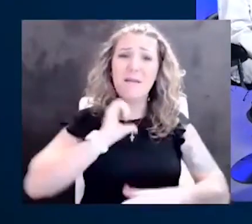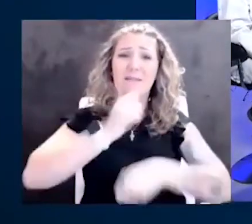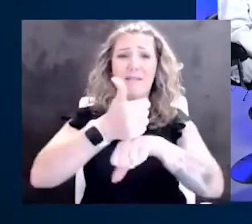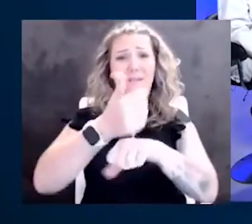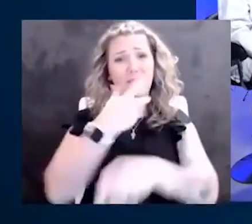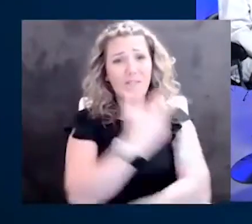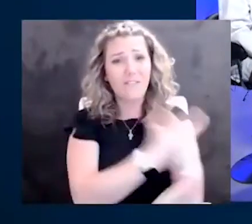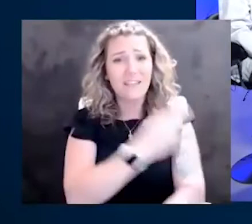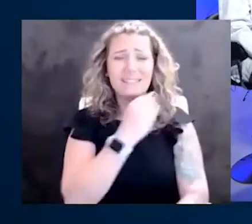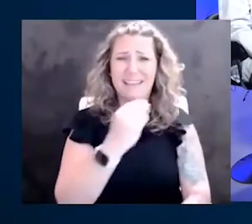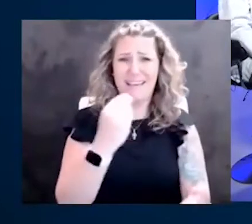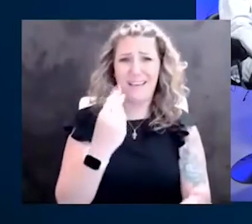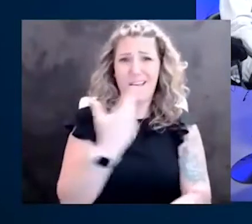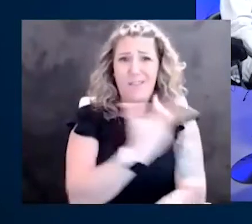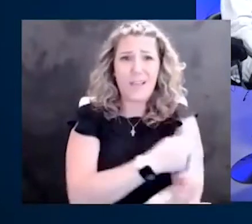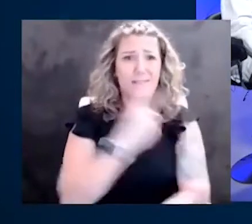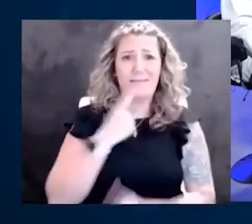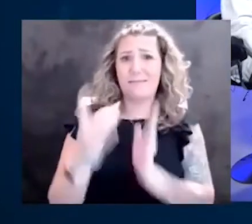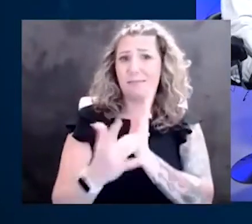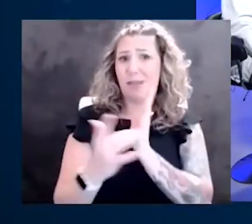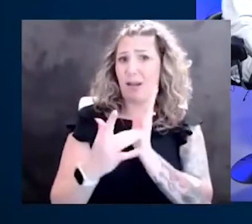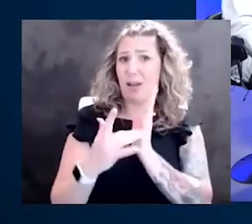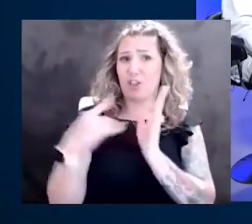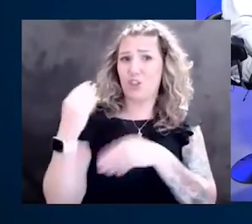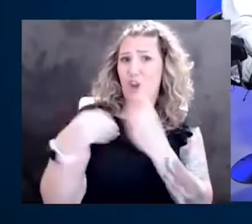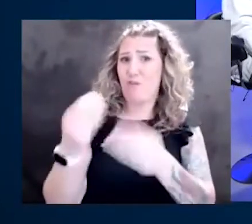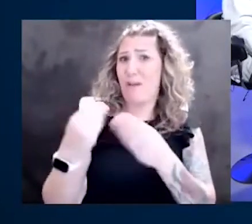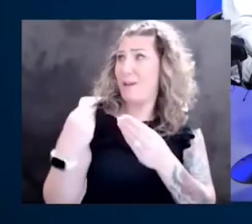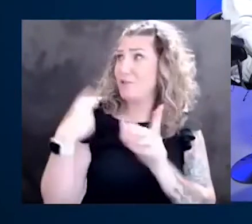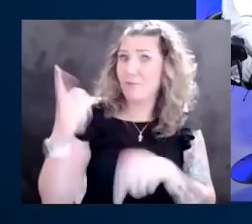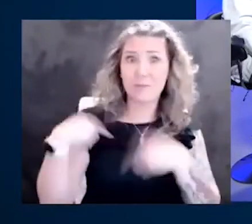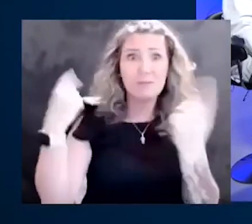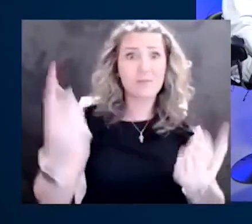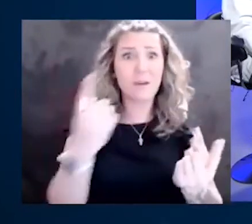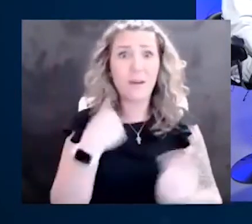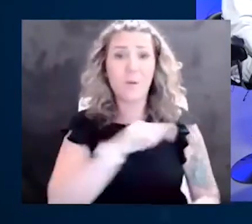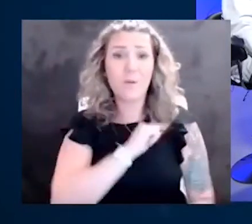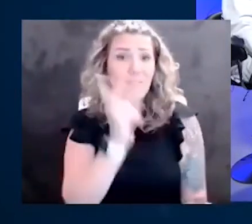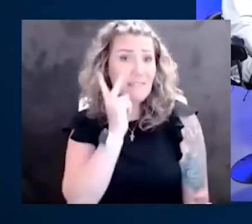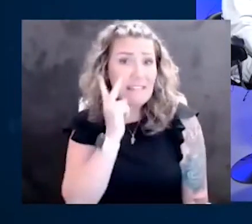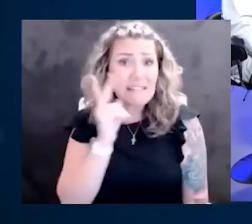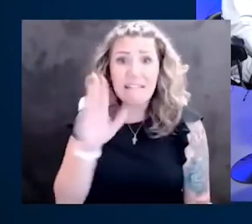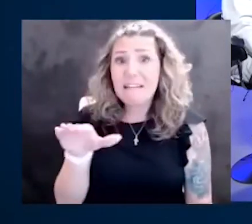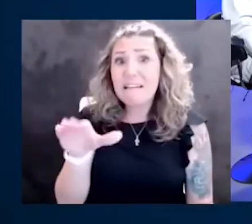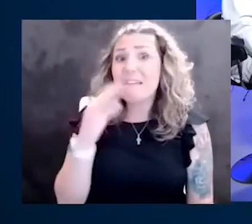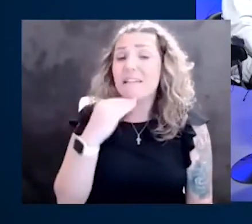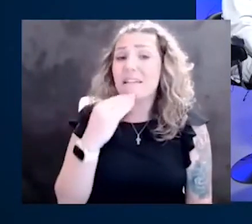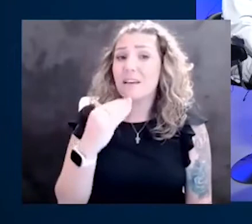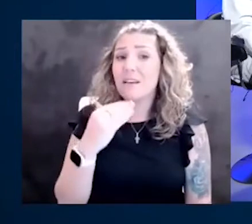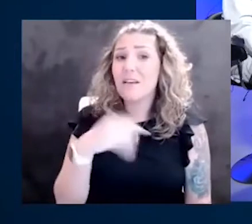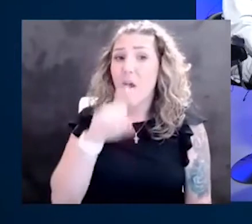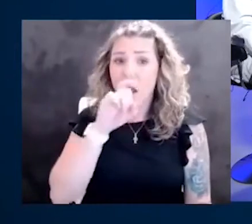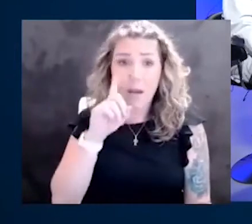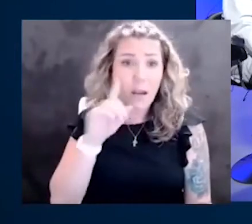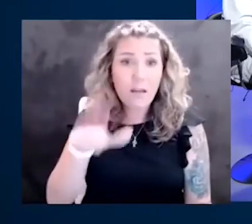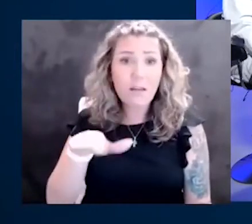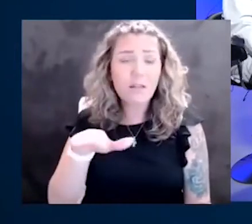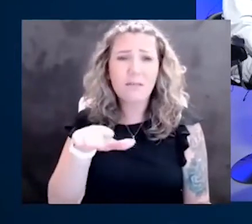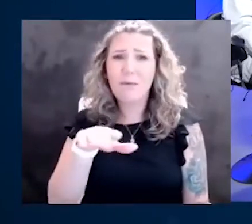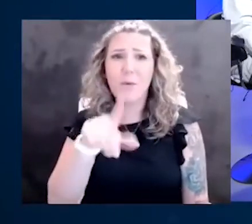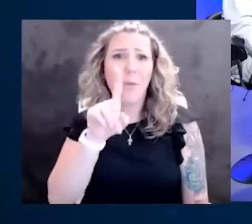been around for generations and generations, so we know. Yeah. And Hawkeye, we've seen, I think we've heard that there may have been 1 billion doses